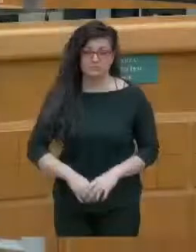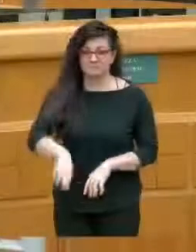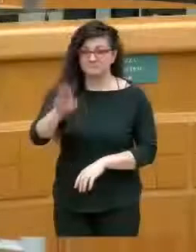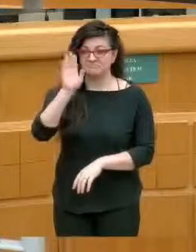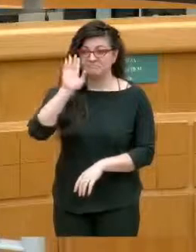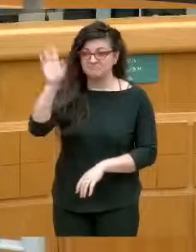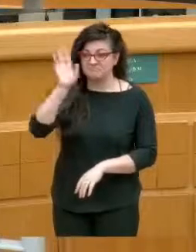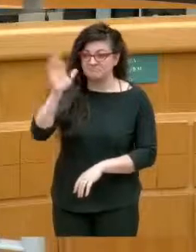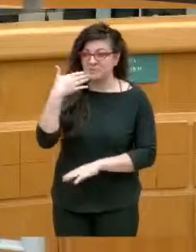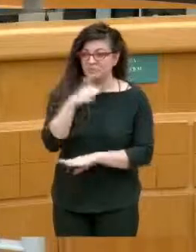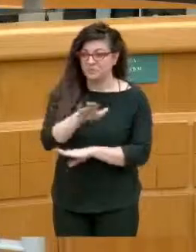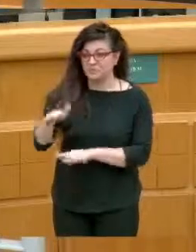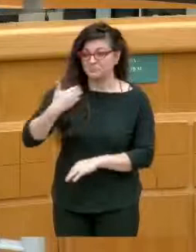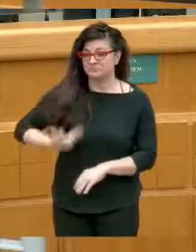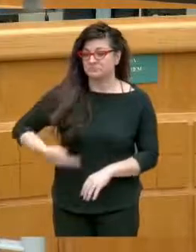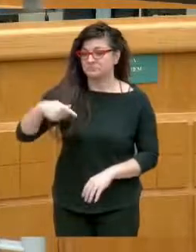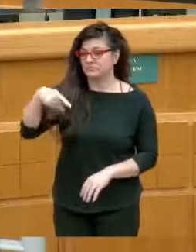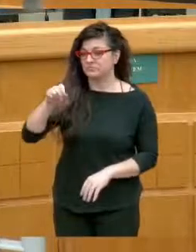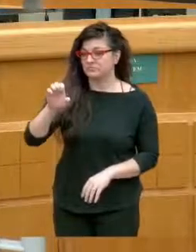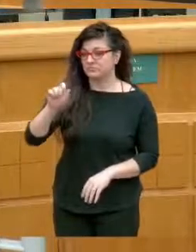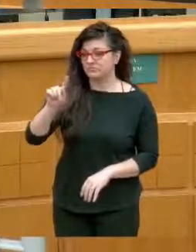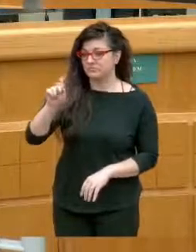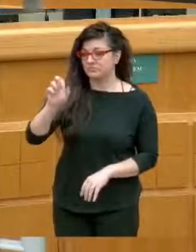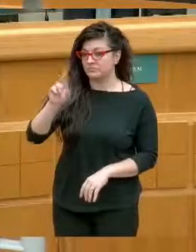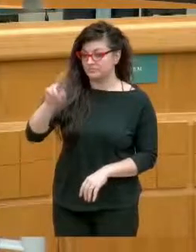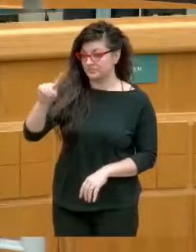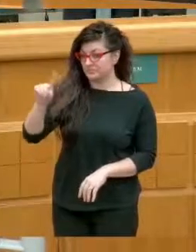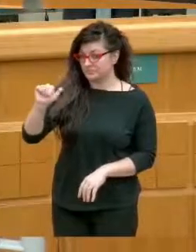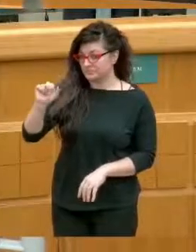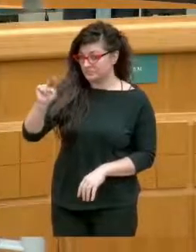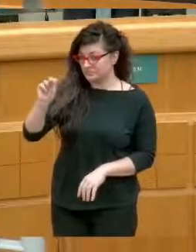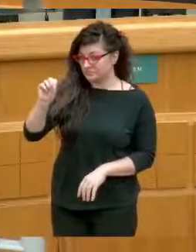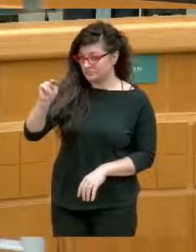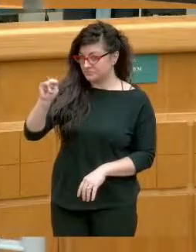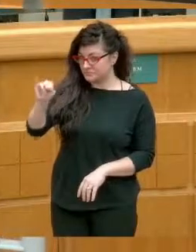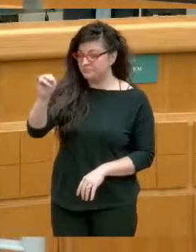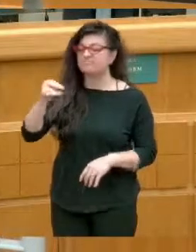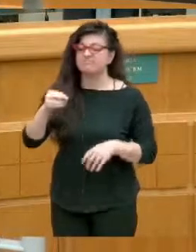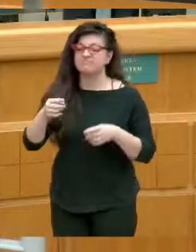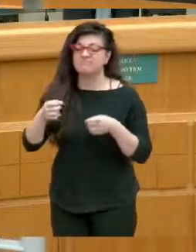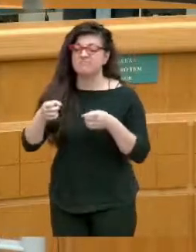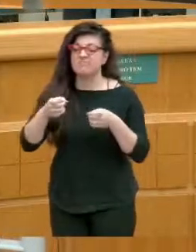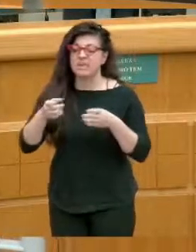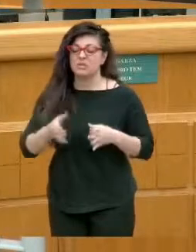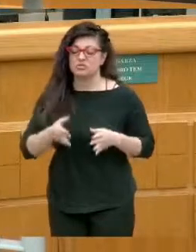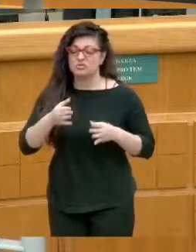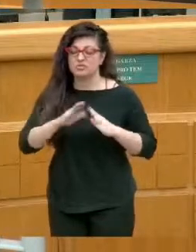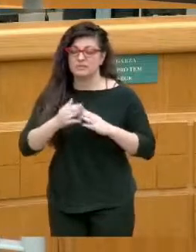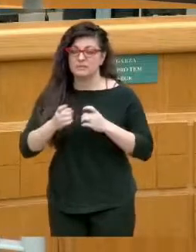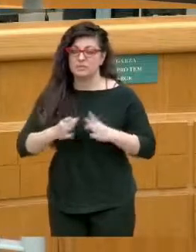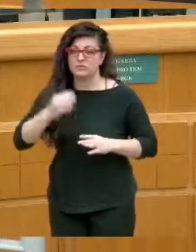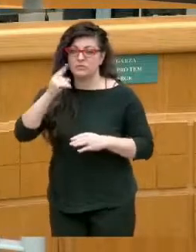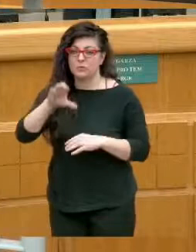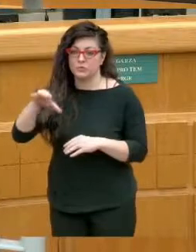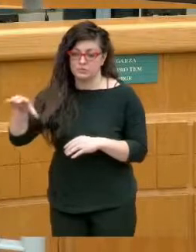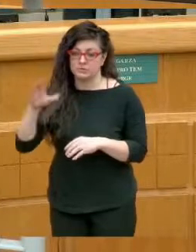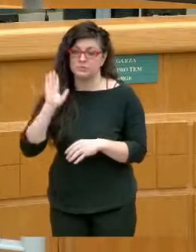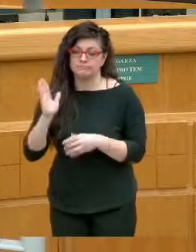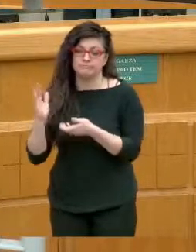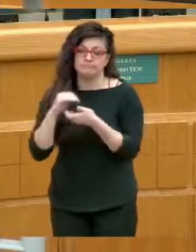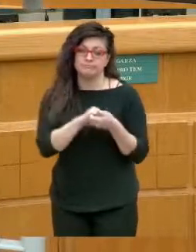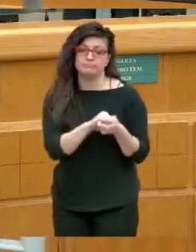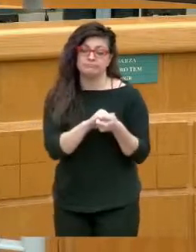Okay, good afternoon, everybody. I'm Peter Zanoni, Corpus Christi City Manager, and we're going to begin our joint City of Corpus Christi,